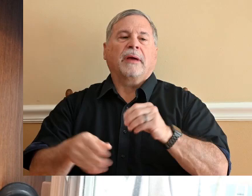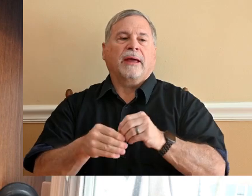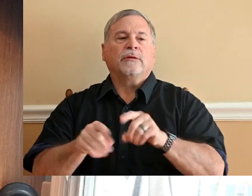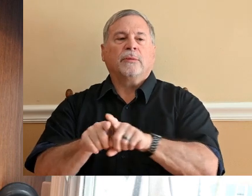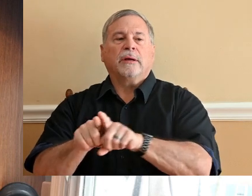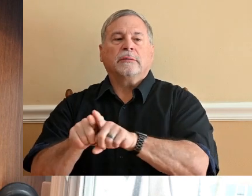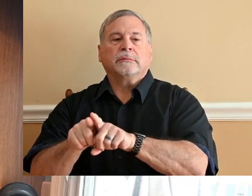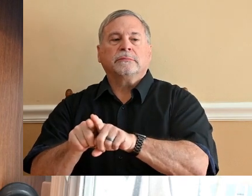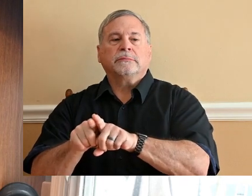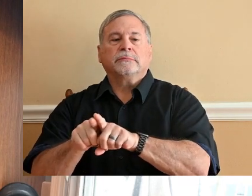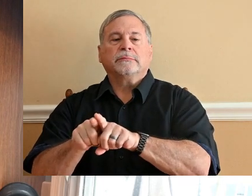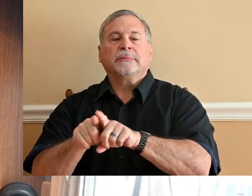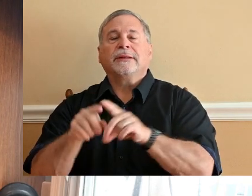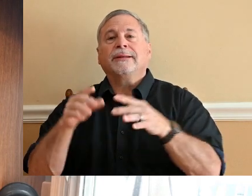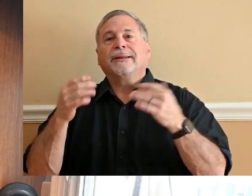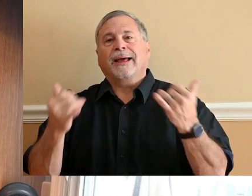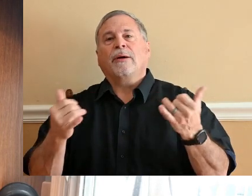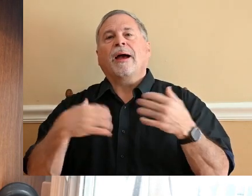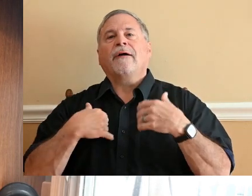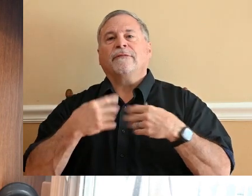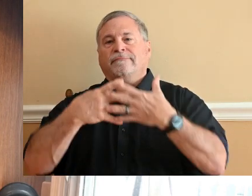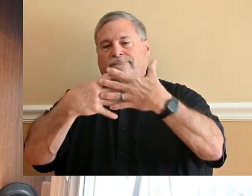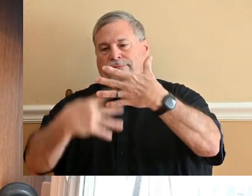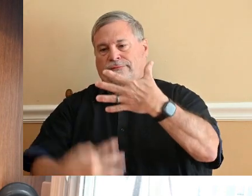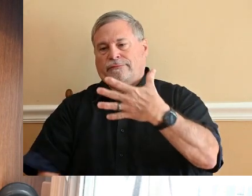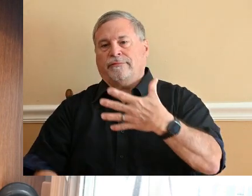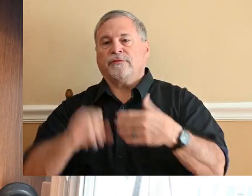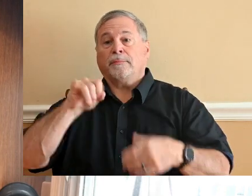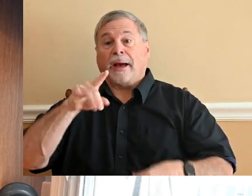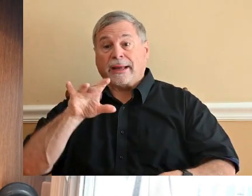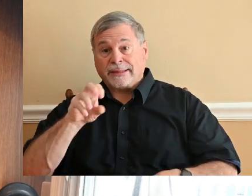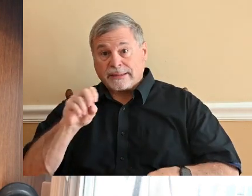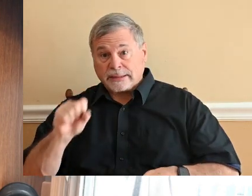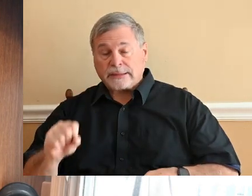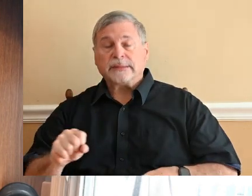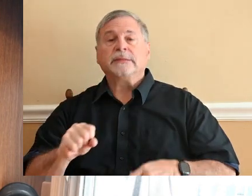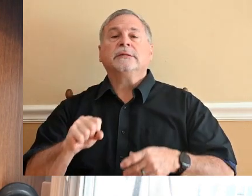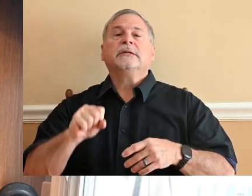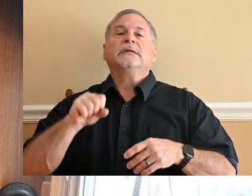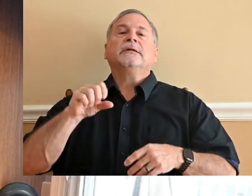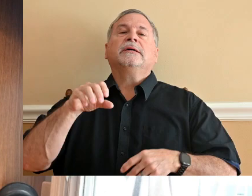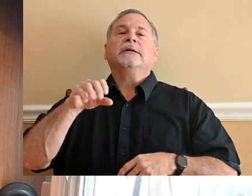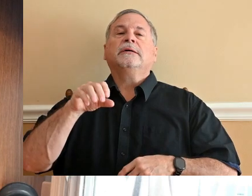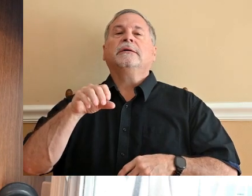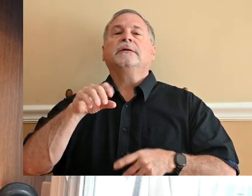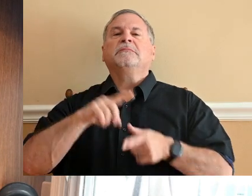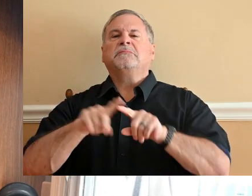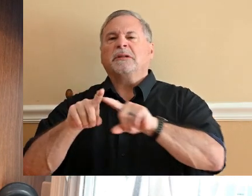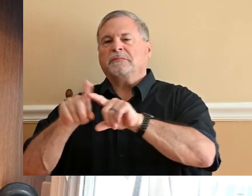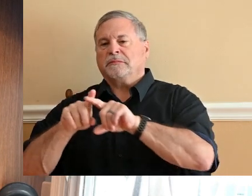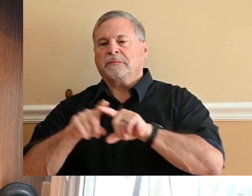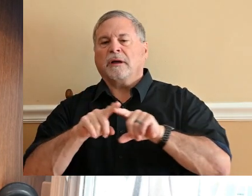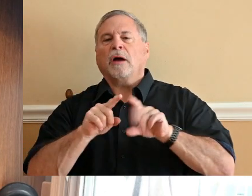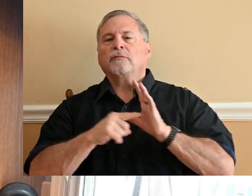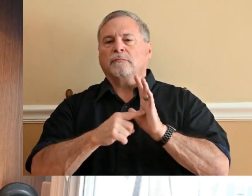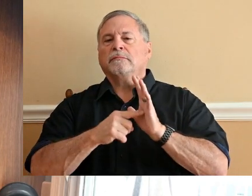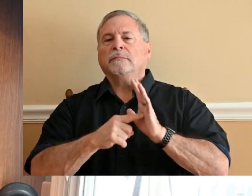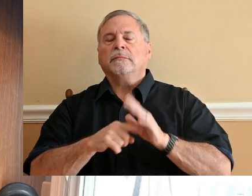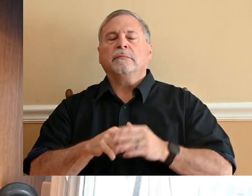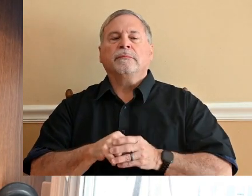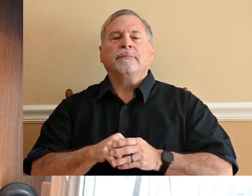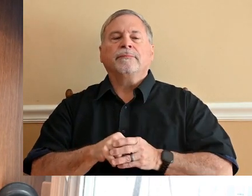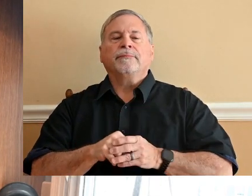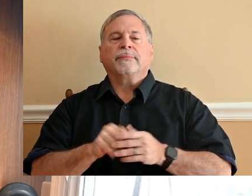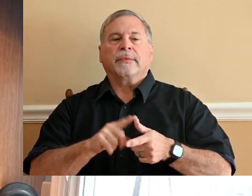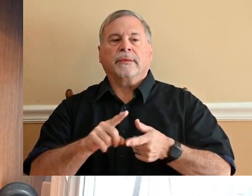well. Now we're going to have a bunch of spices. We have some thyme, some rosemary, salt, pepper, a bunch of things that I'll put up on a list here.